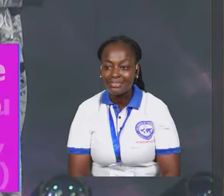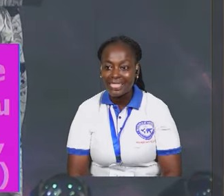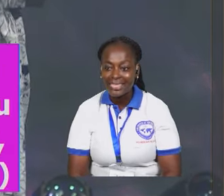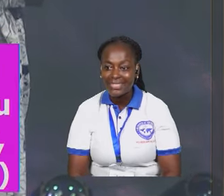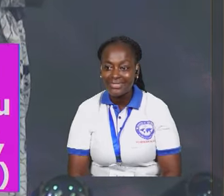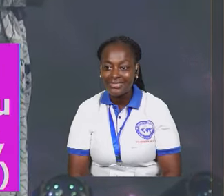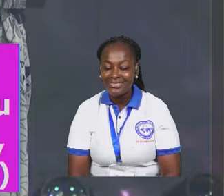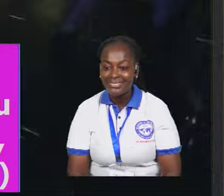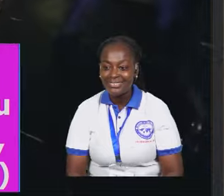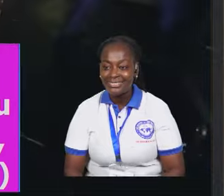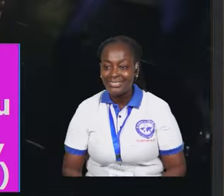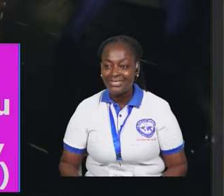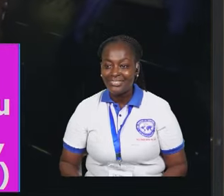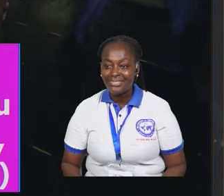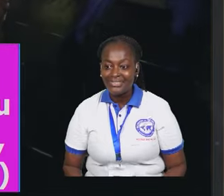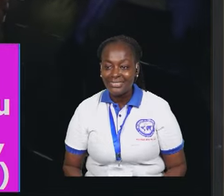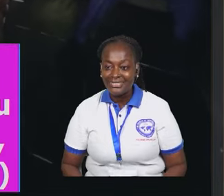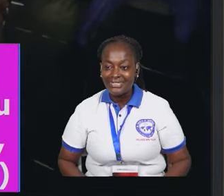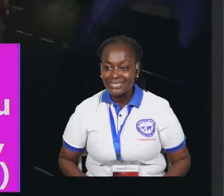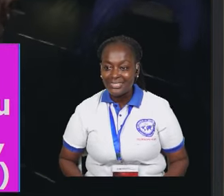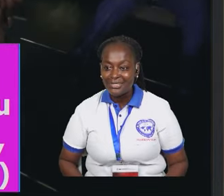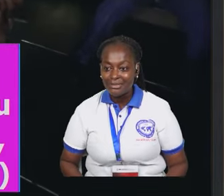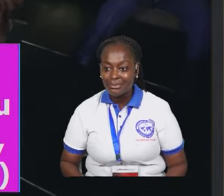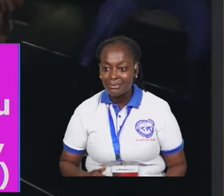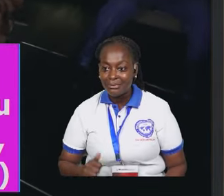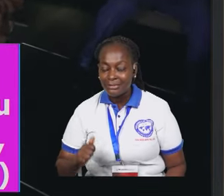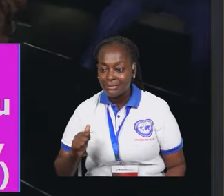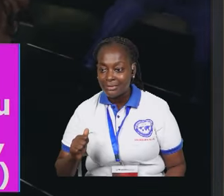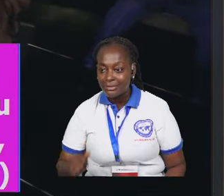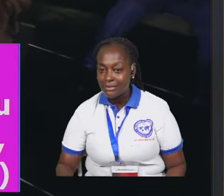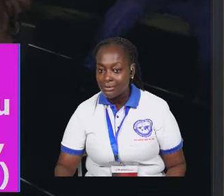de oka kire ne se